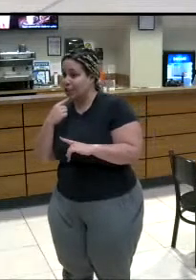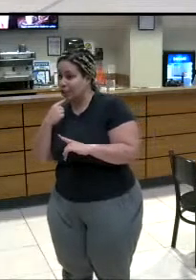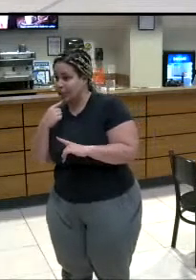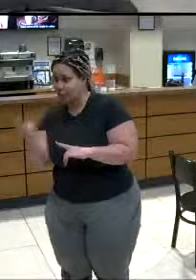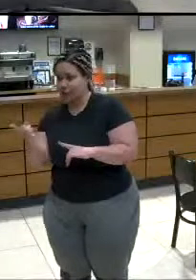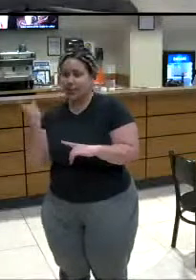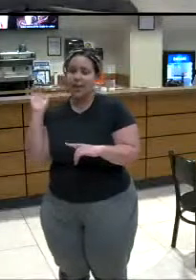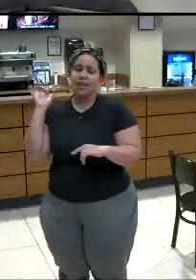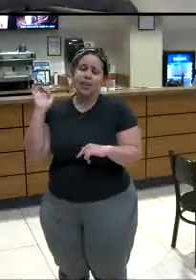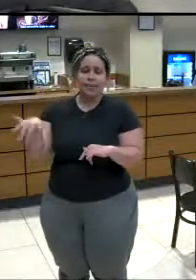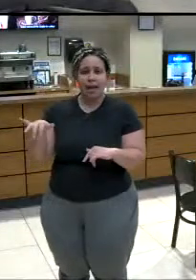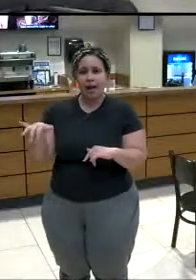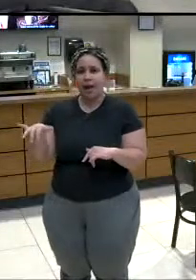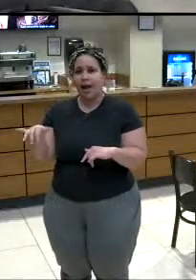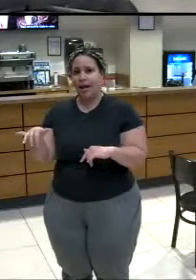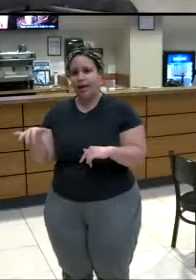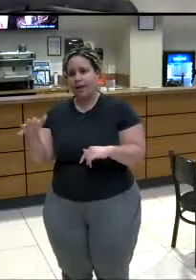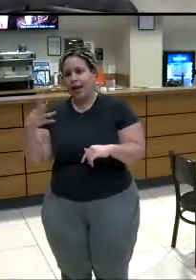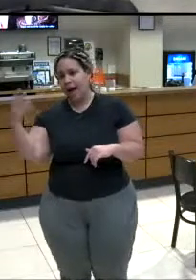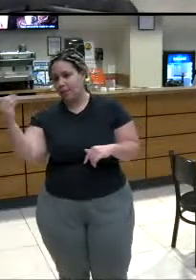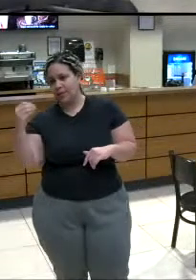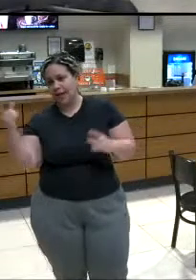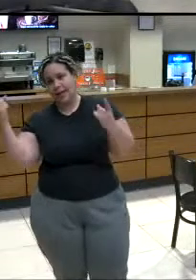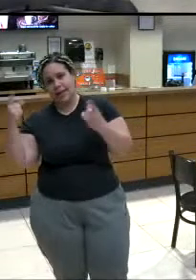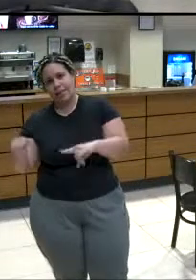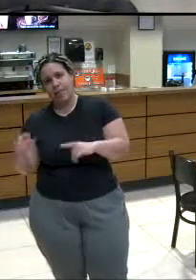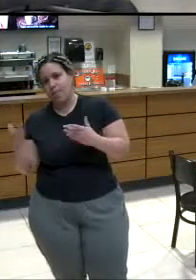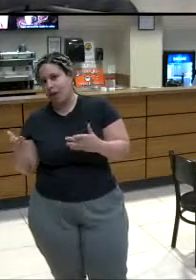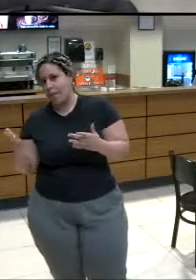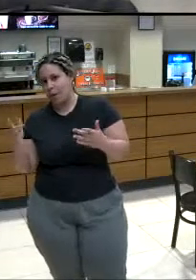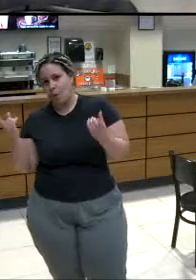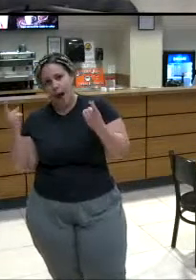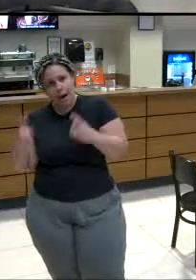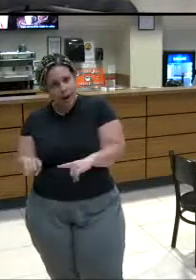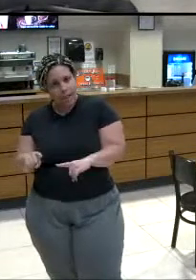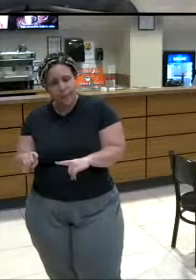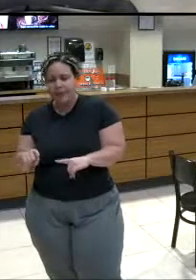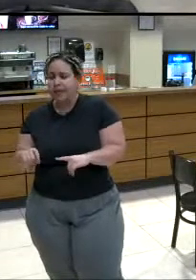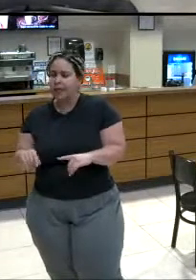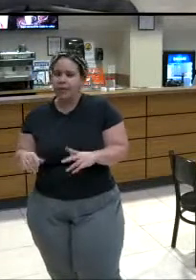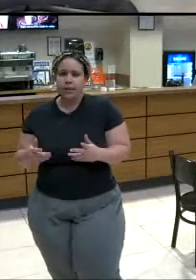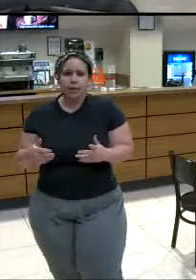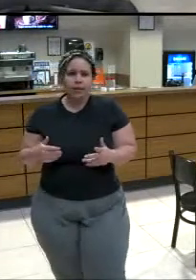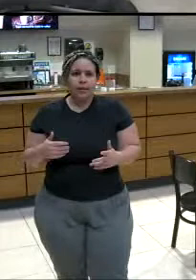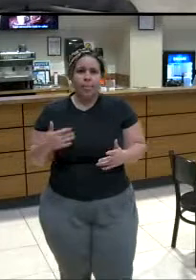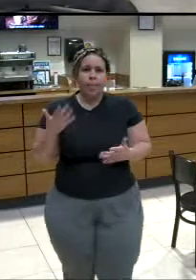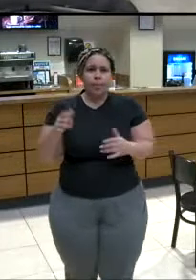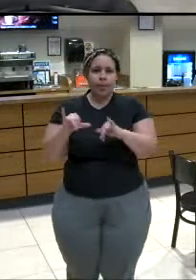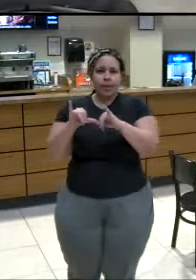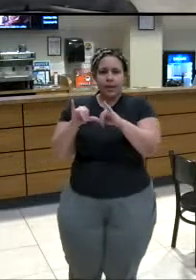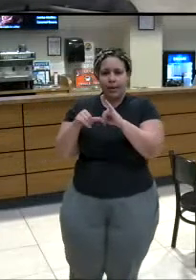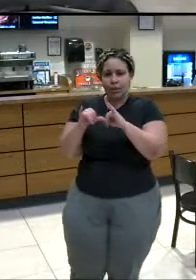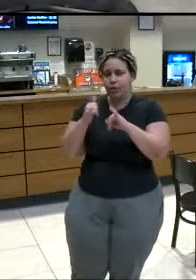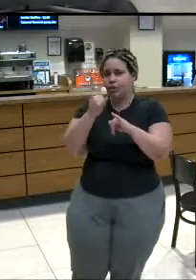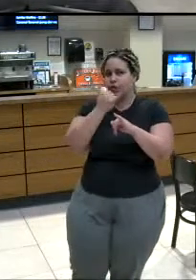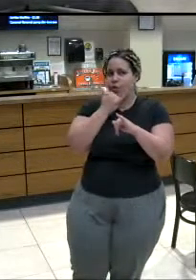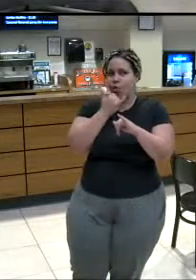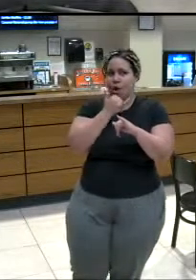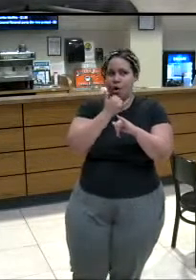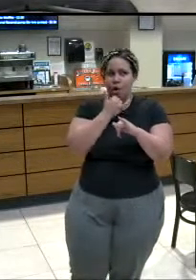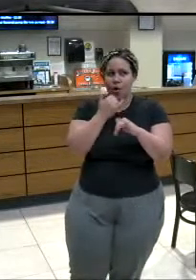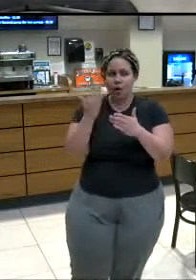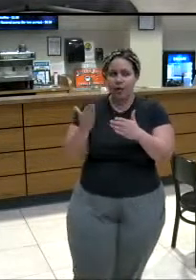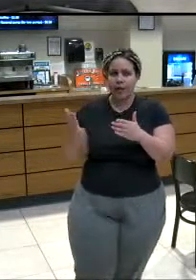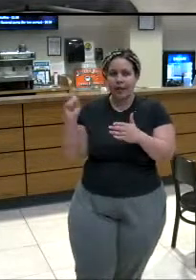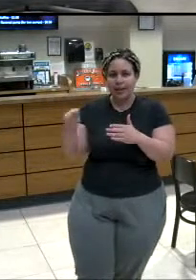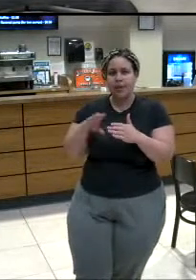external event might happen that clearly makes this unachievable, unrealistic, measuring the wrong thing. Then there needs to be some